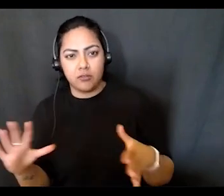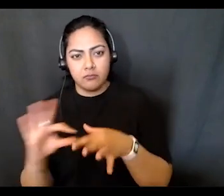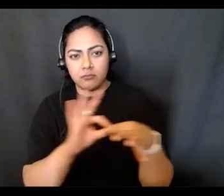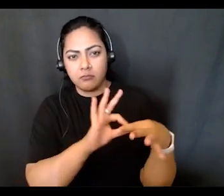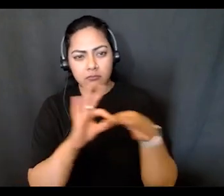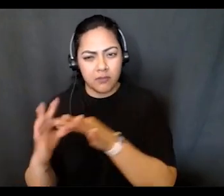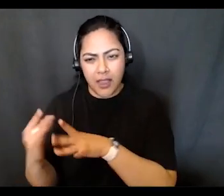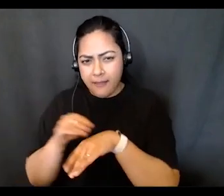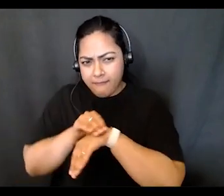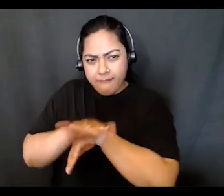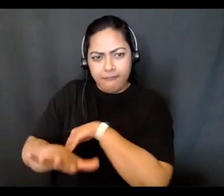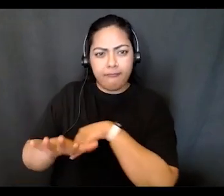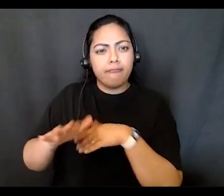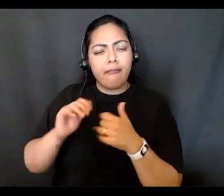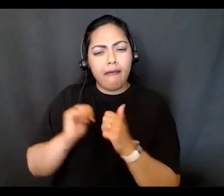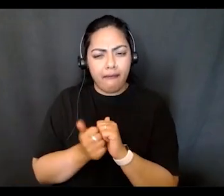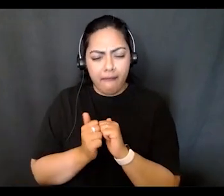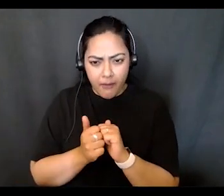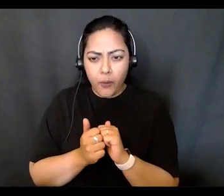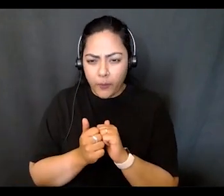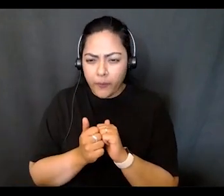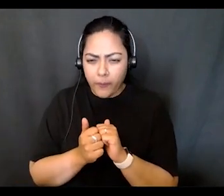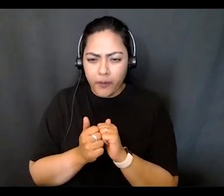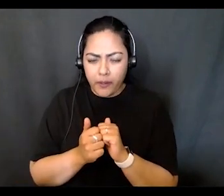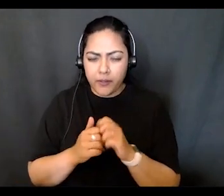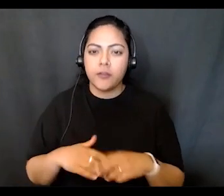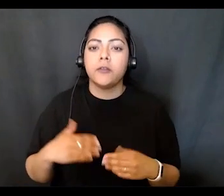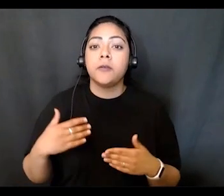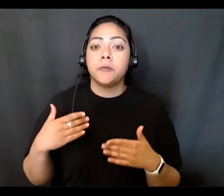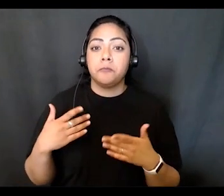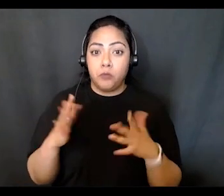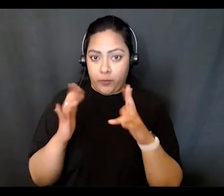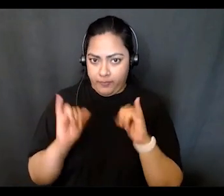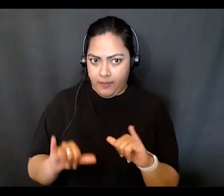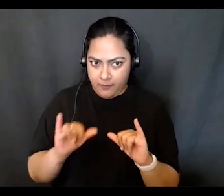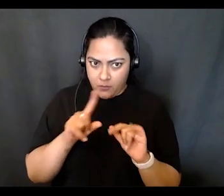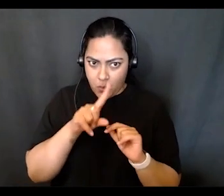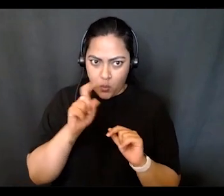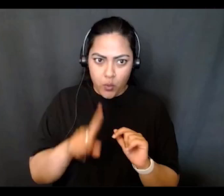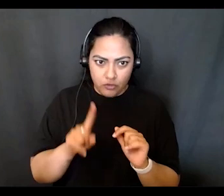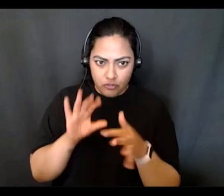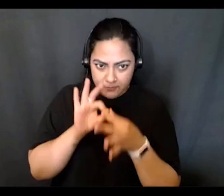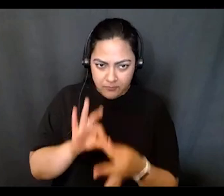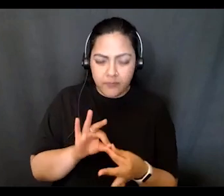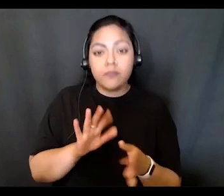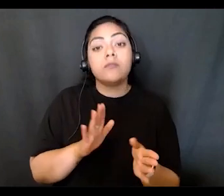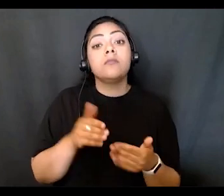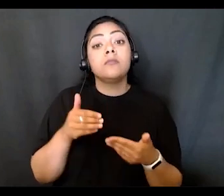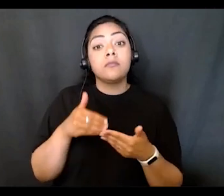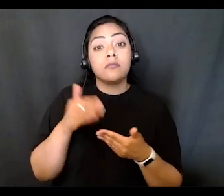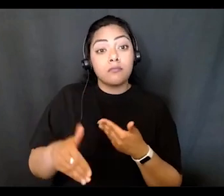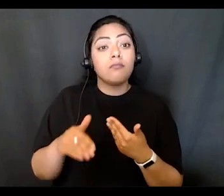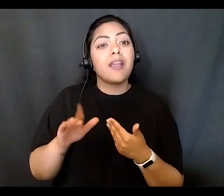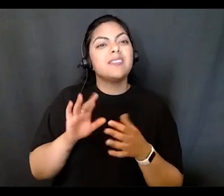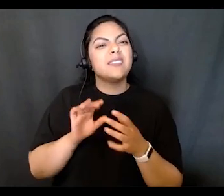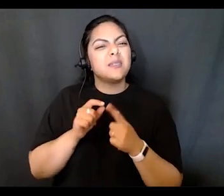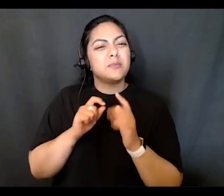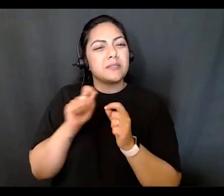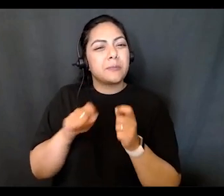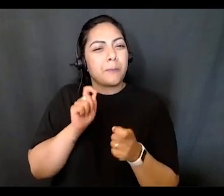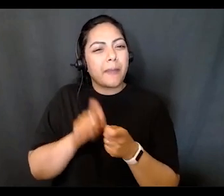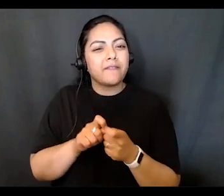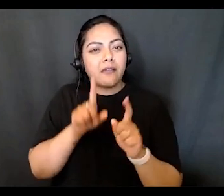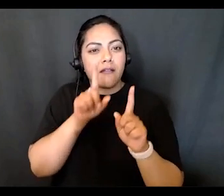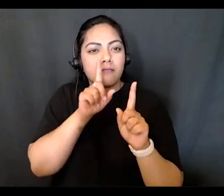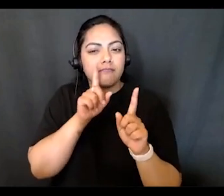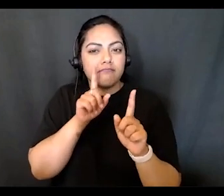go to the next slide, please. So again, here are some specific examples